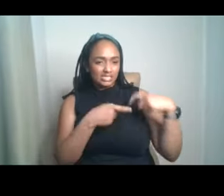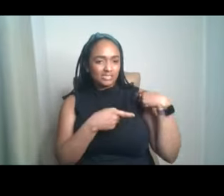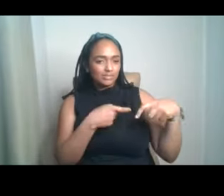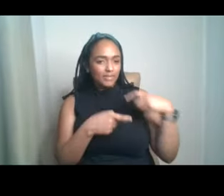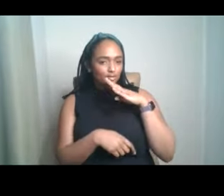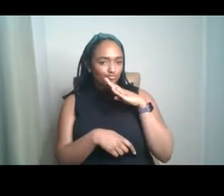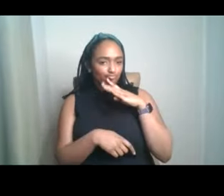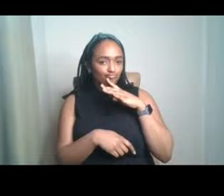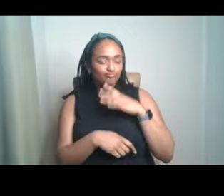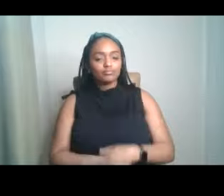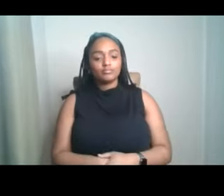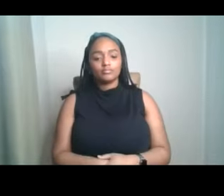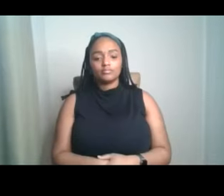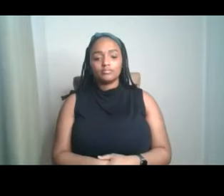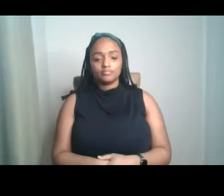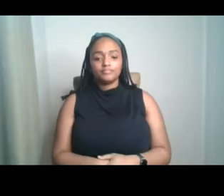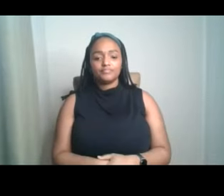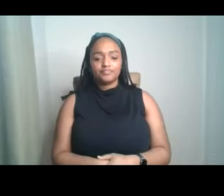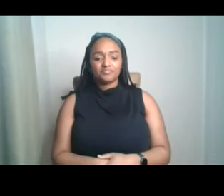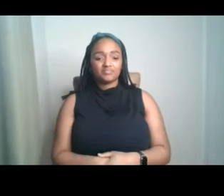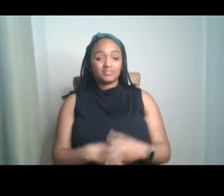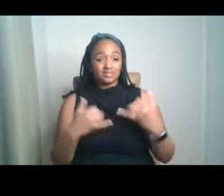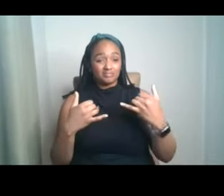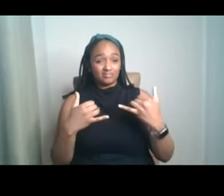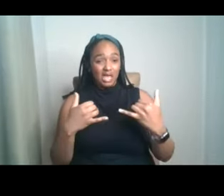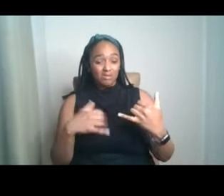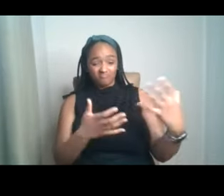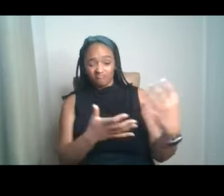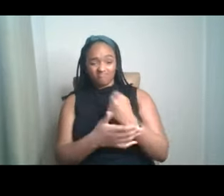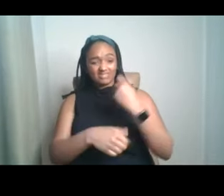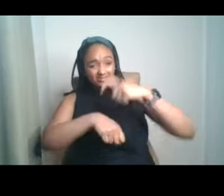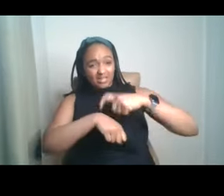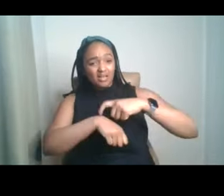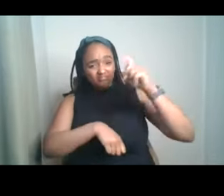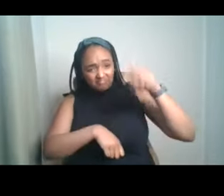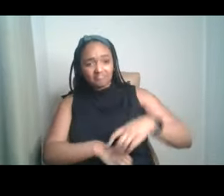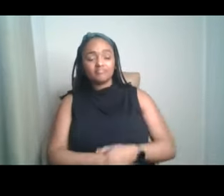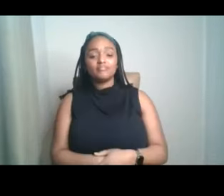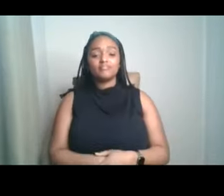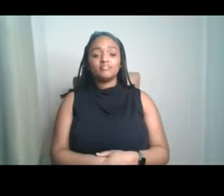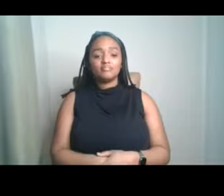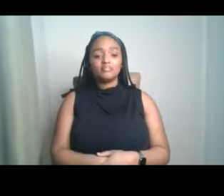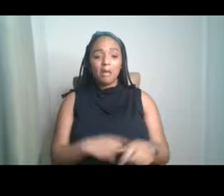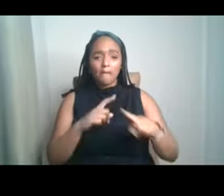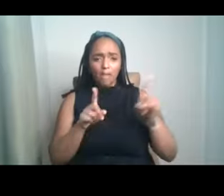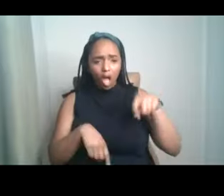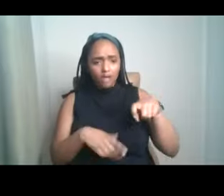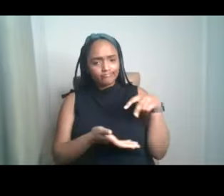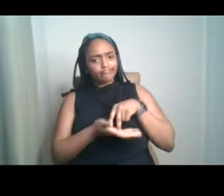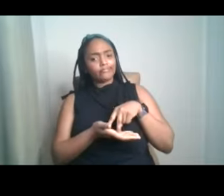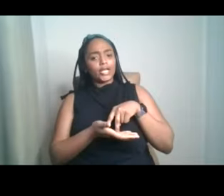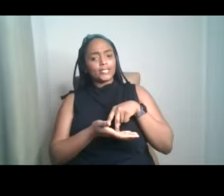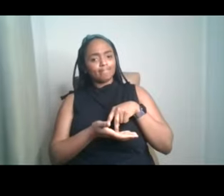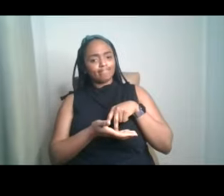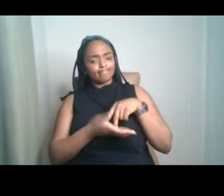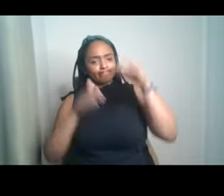logramos juntos. Now is the time though. Yeah, but you gon' need some spine though. Yeah, mean you